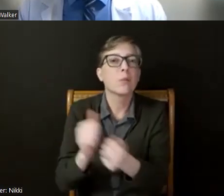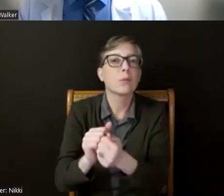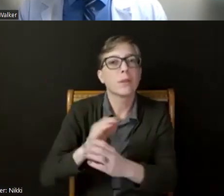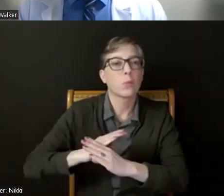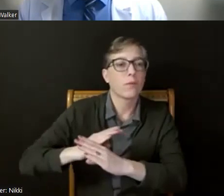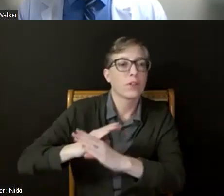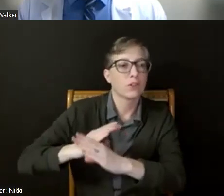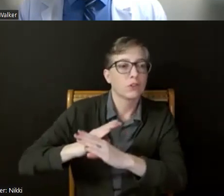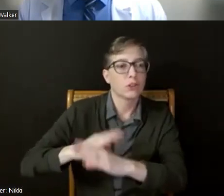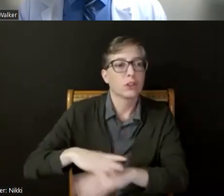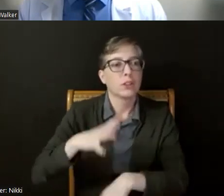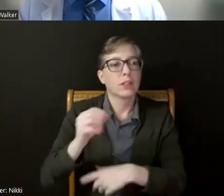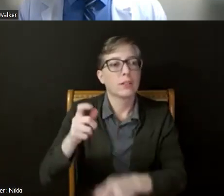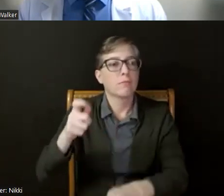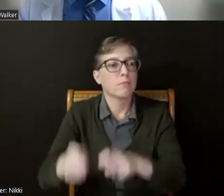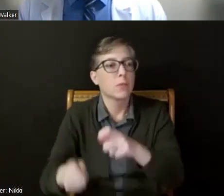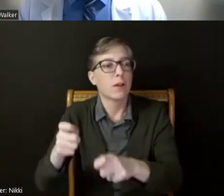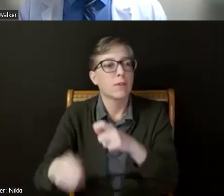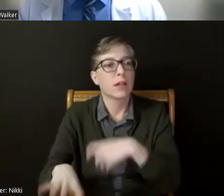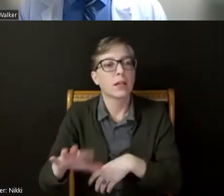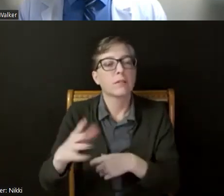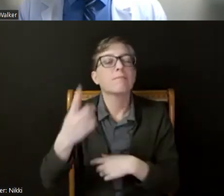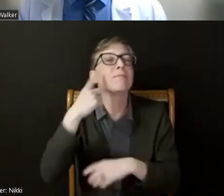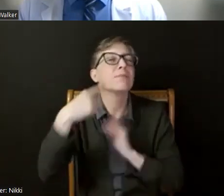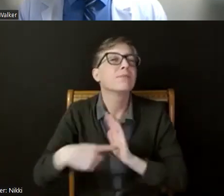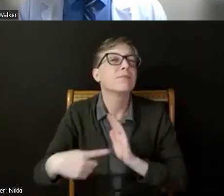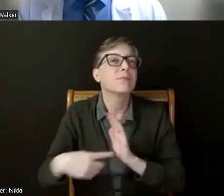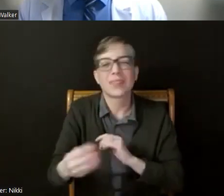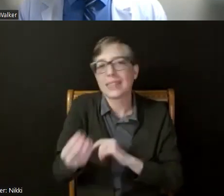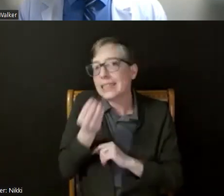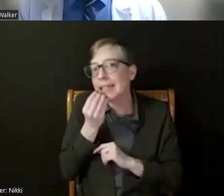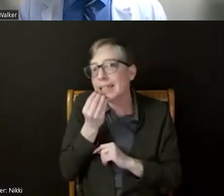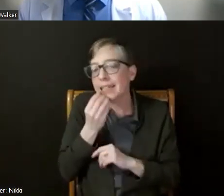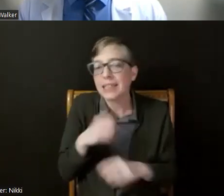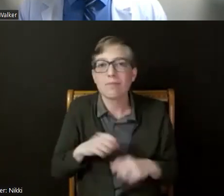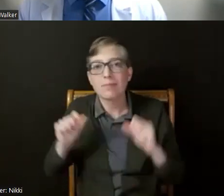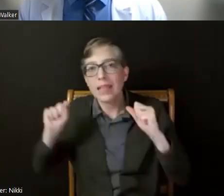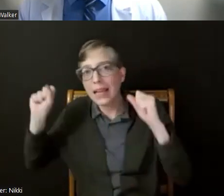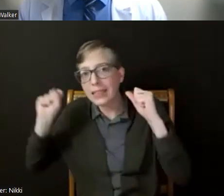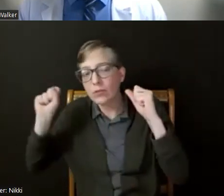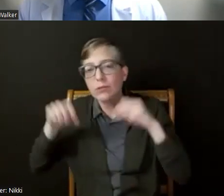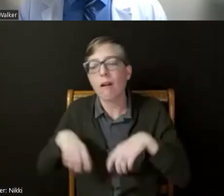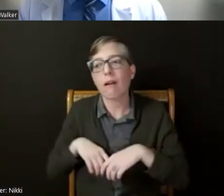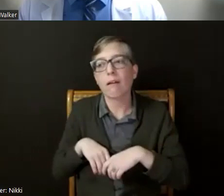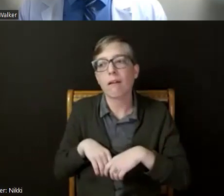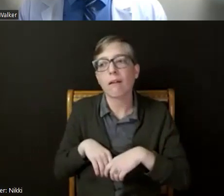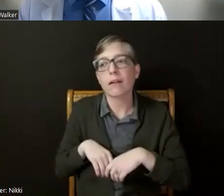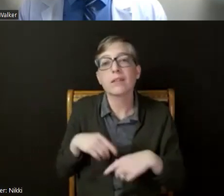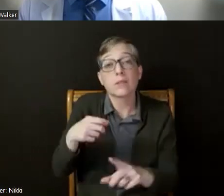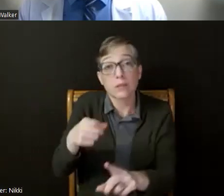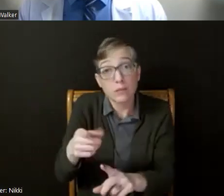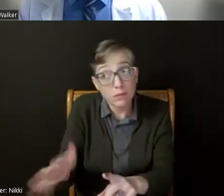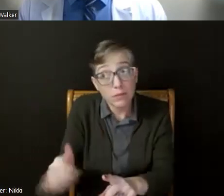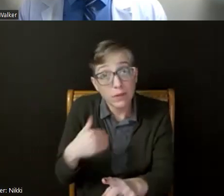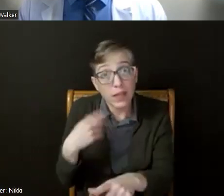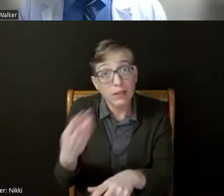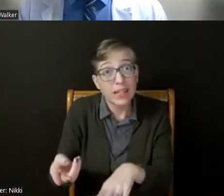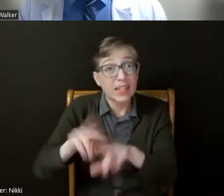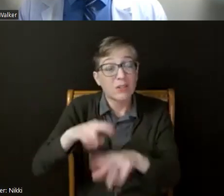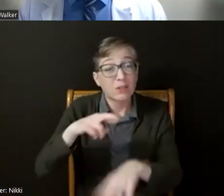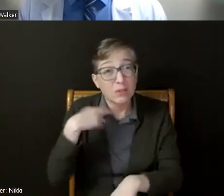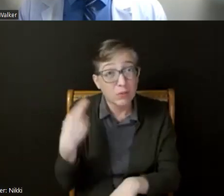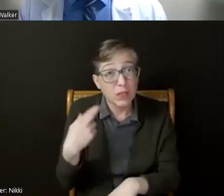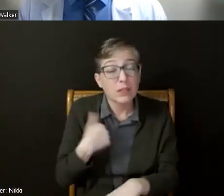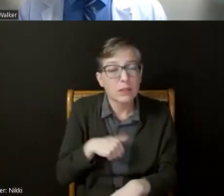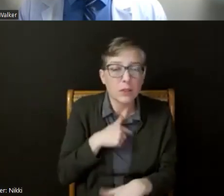because they have an increased risk. And we know that colorectal cancer screening saves lives. So we really want to make sure that we